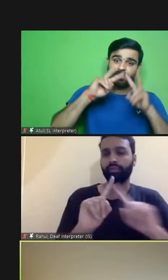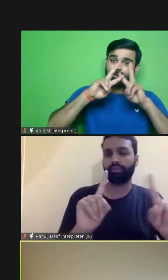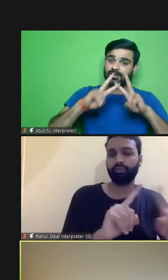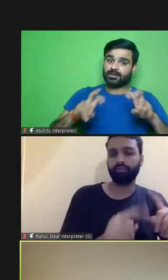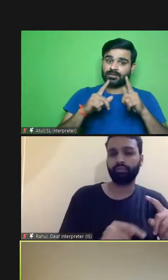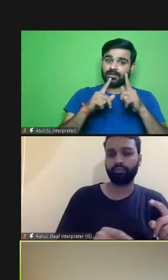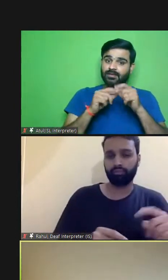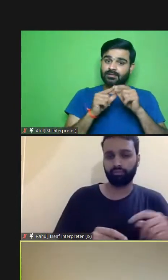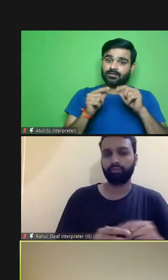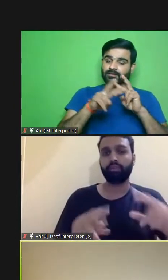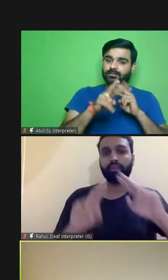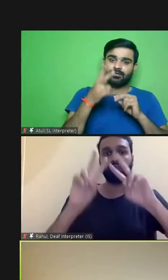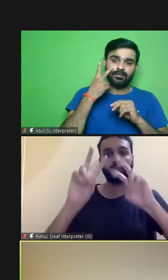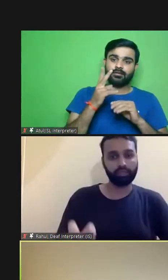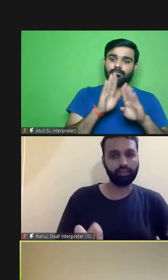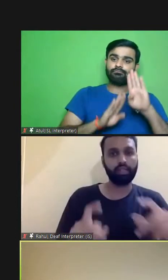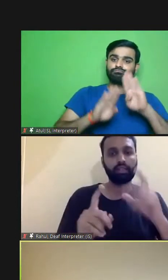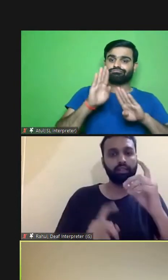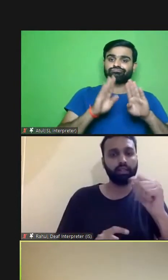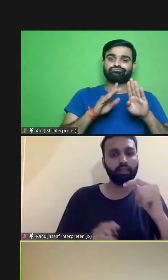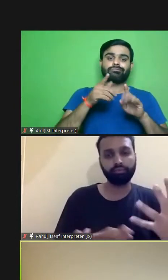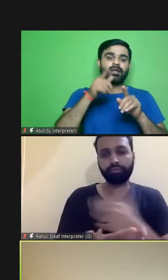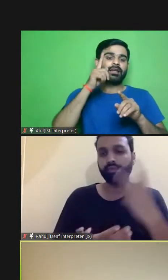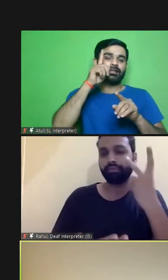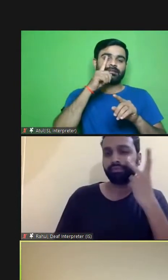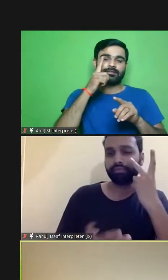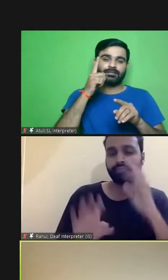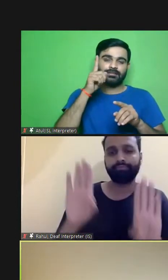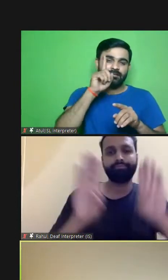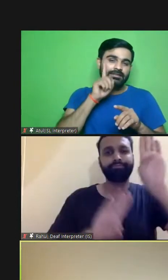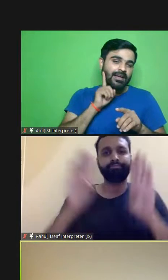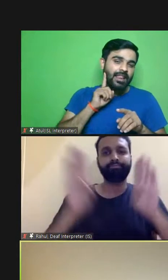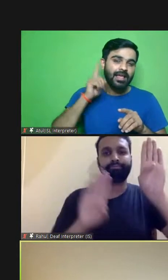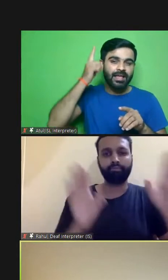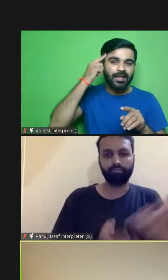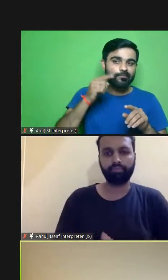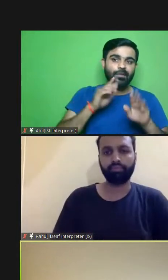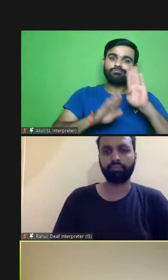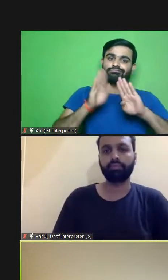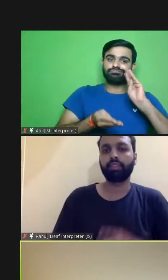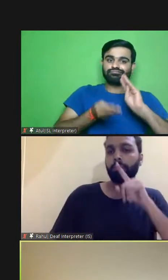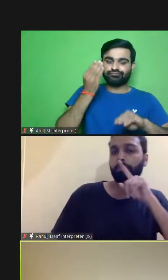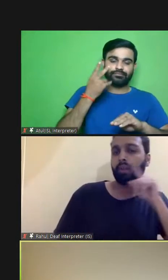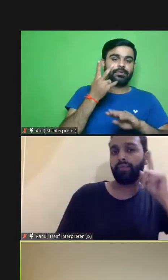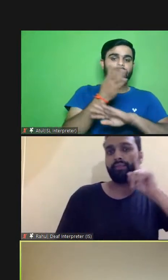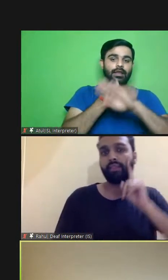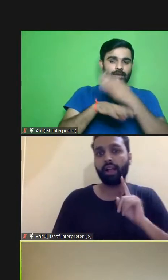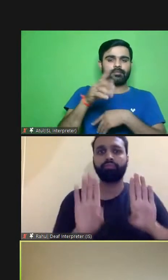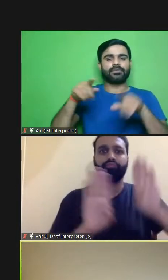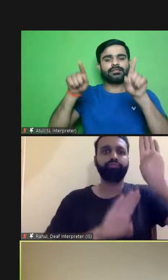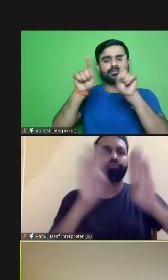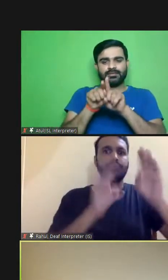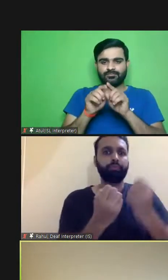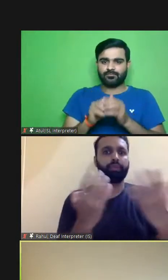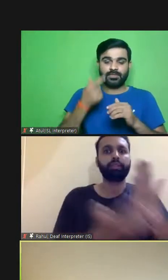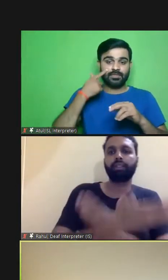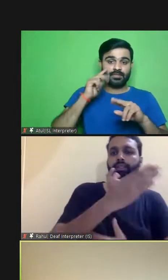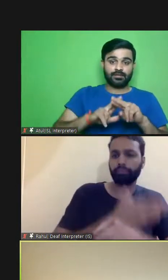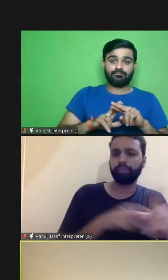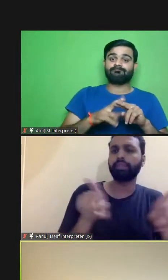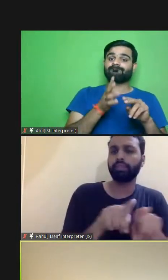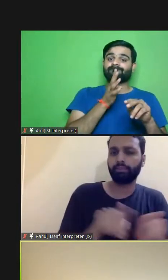of health, such as racism and ethnicity and disability. Some of this work is being carried out here and there. Here, for example,